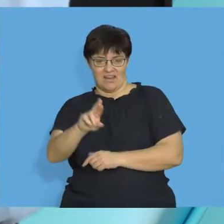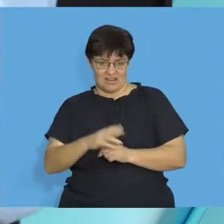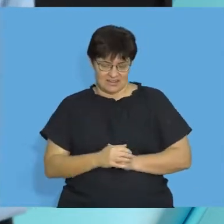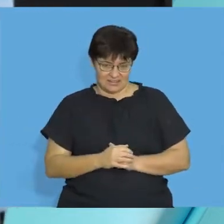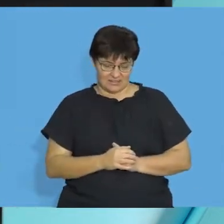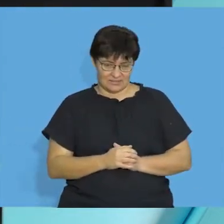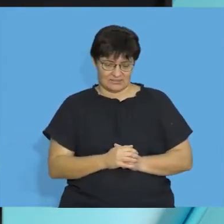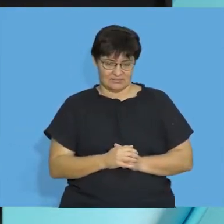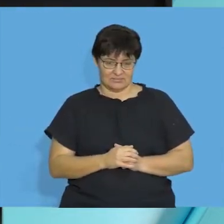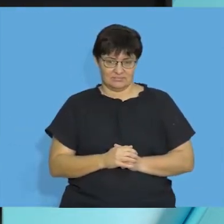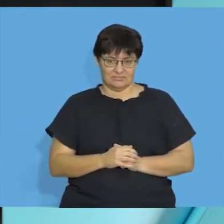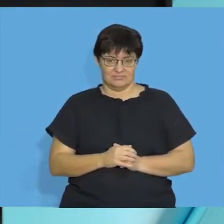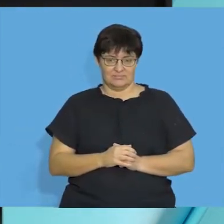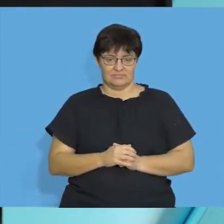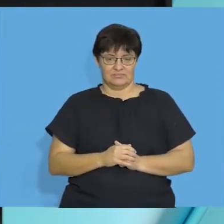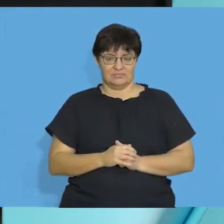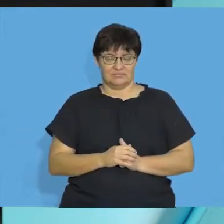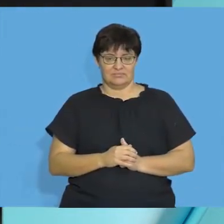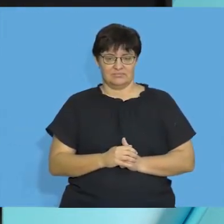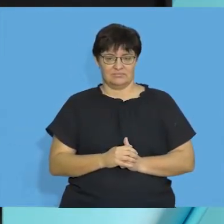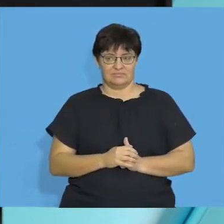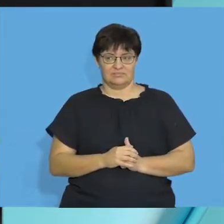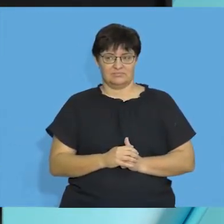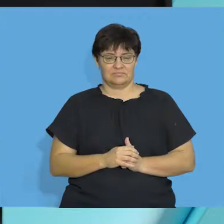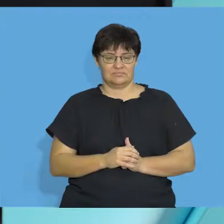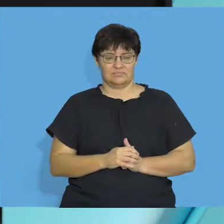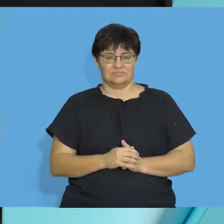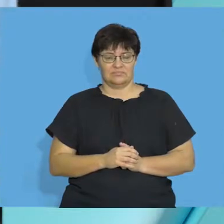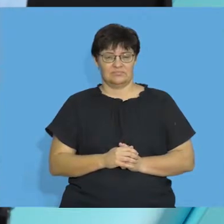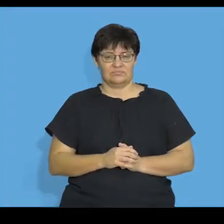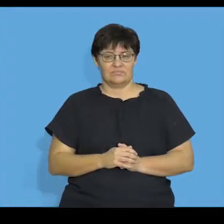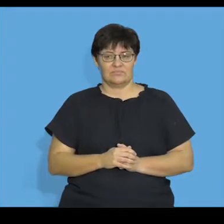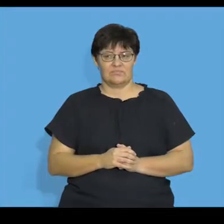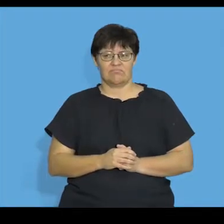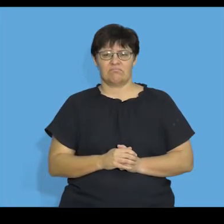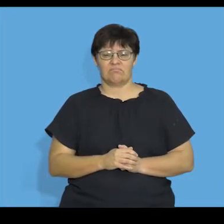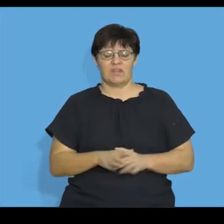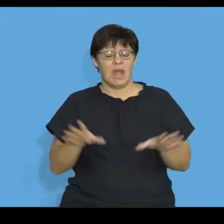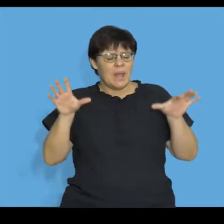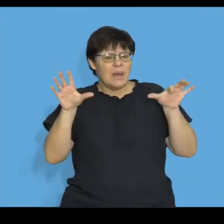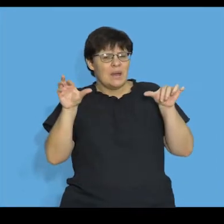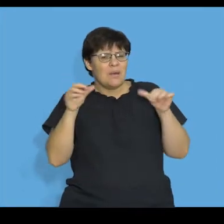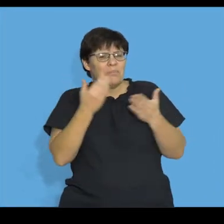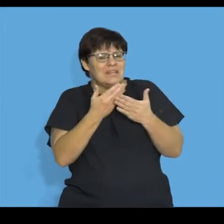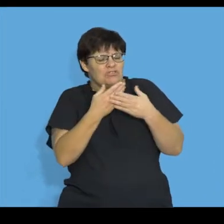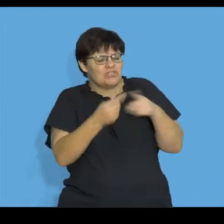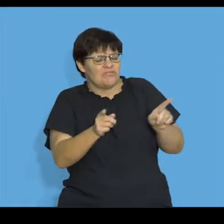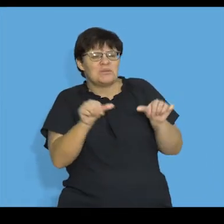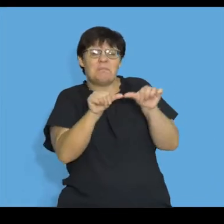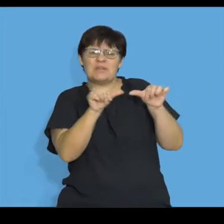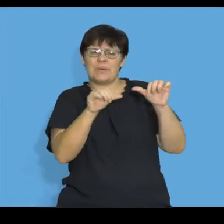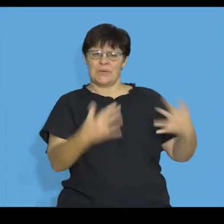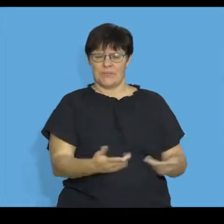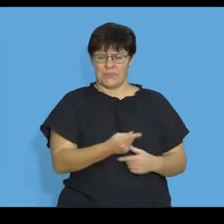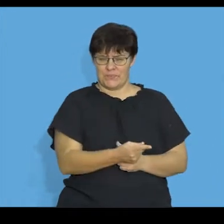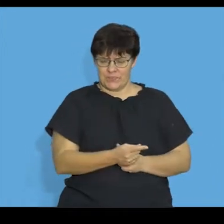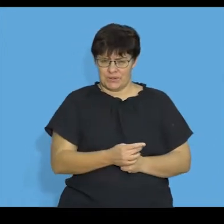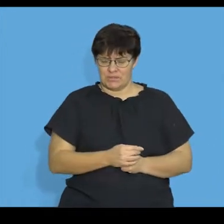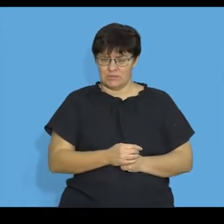vir. Right. Now, how do we measure potential difference? This is